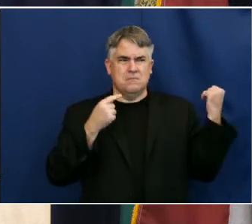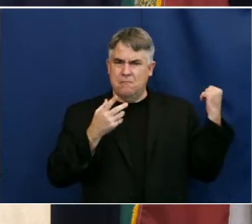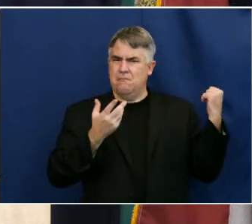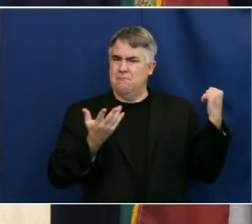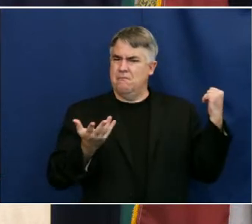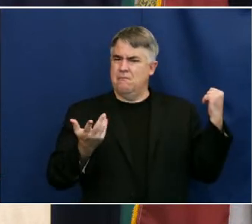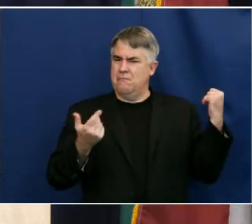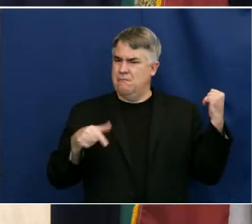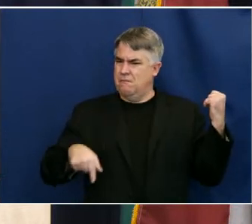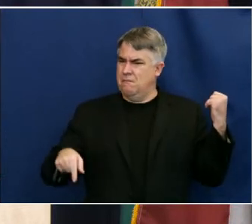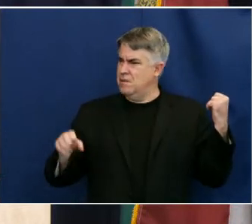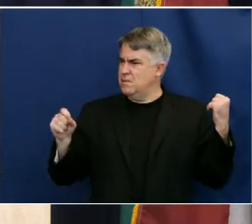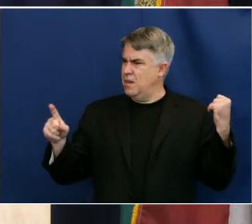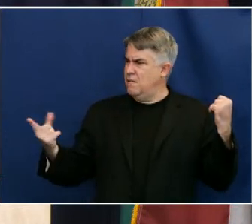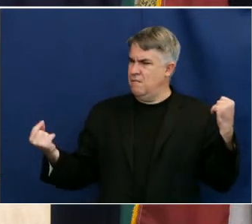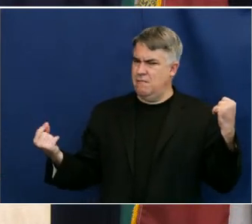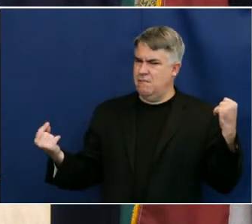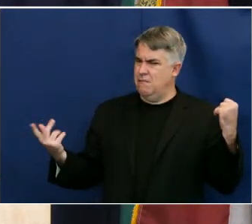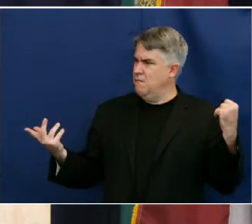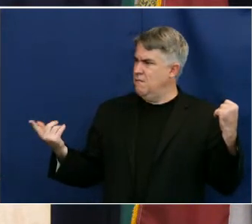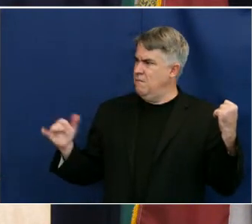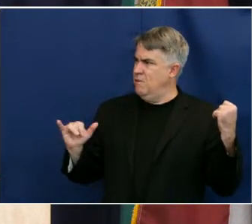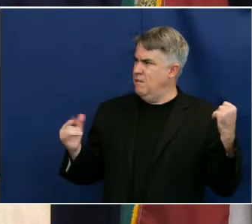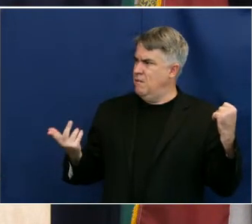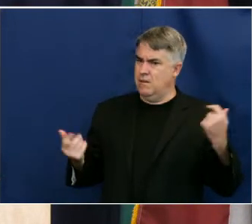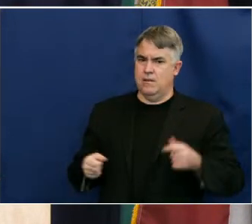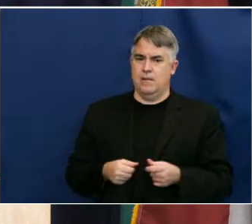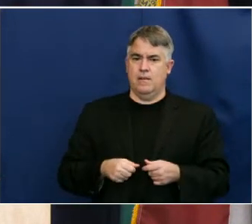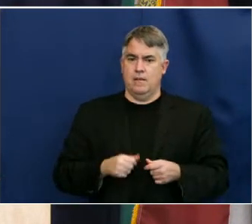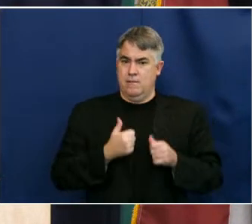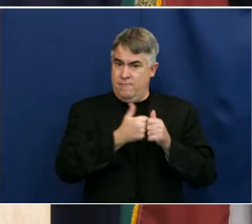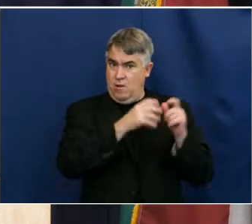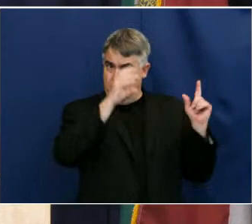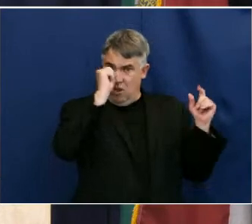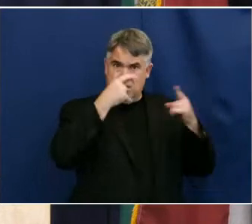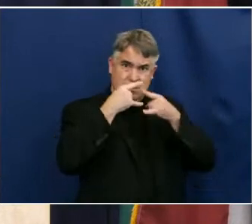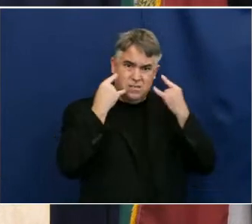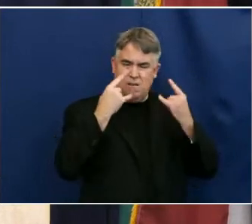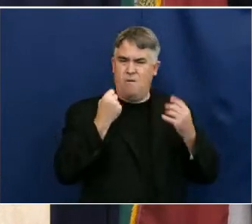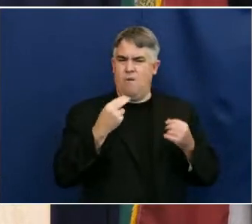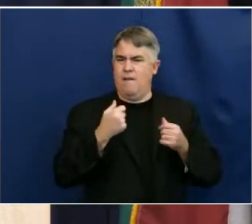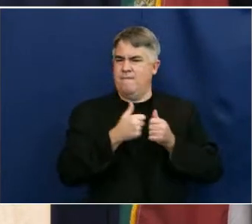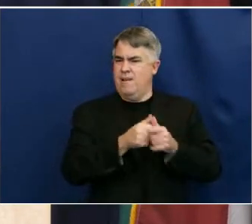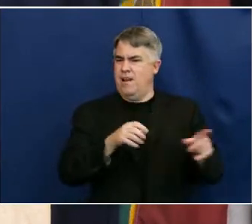advice around continuing to utilize the public health measures when vaccinated.